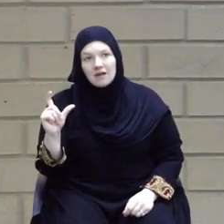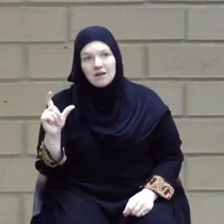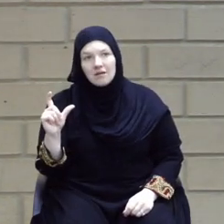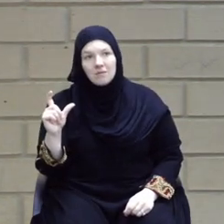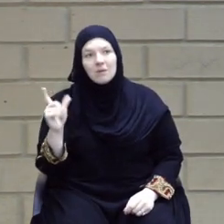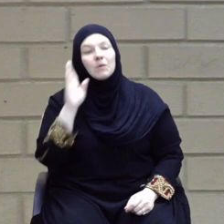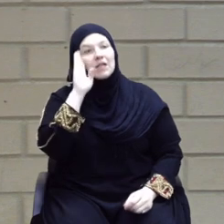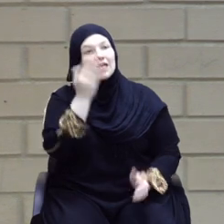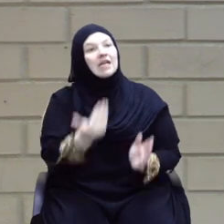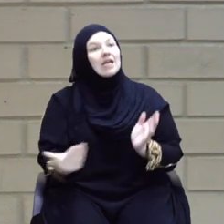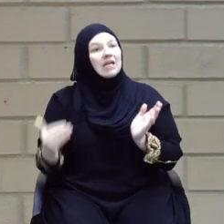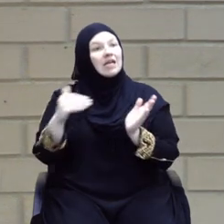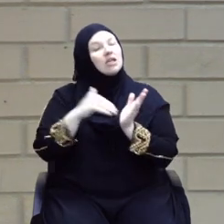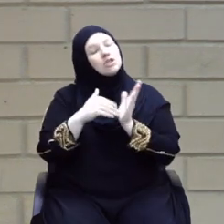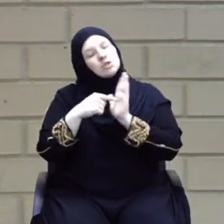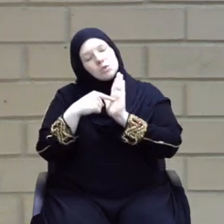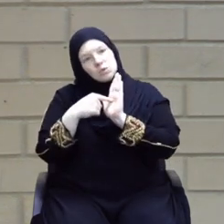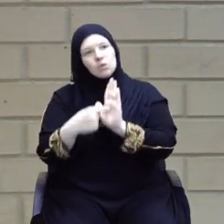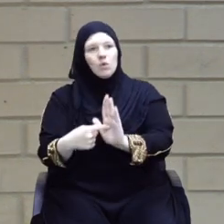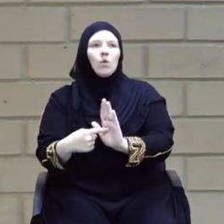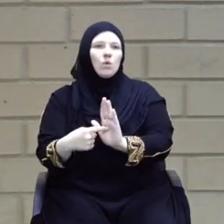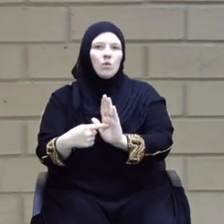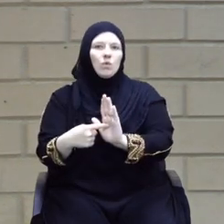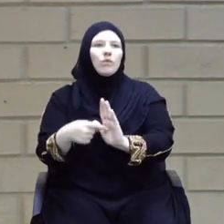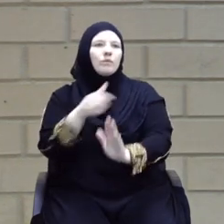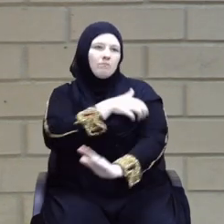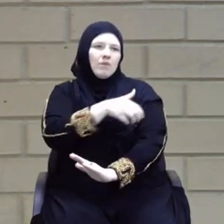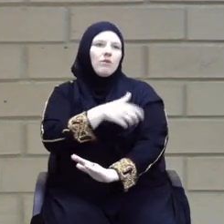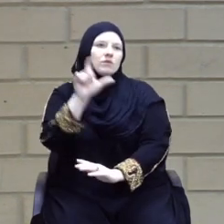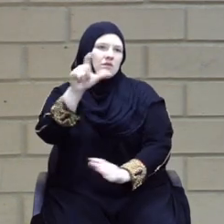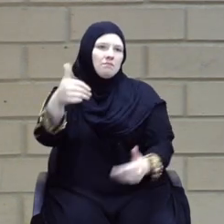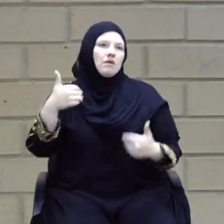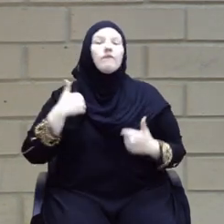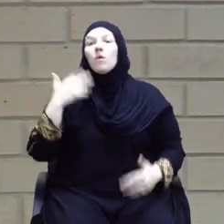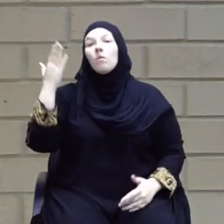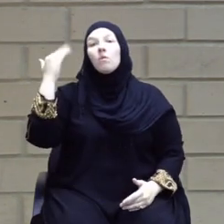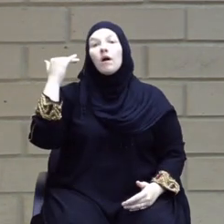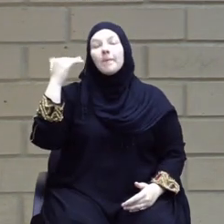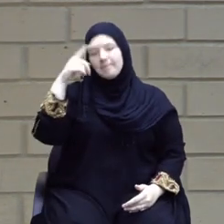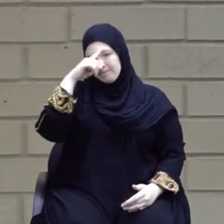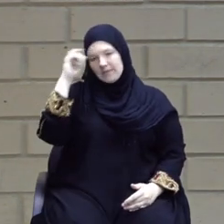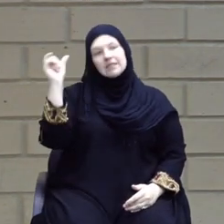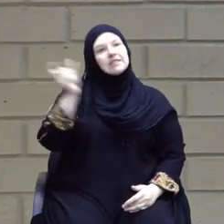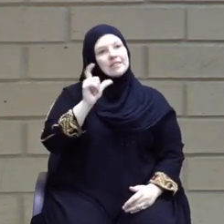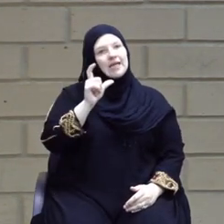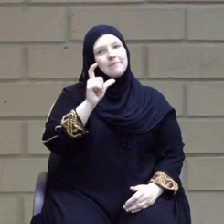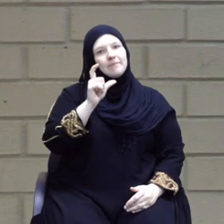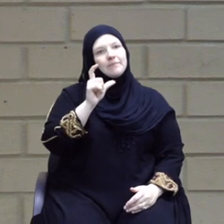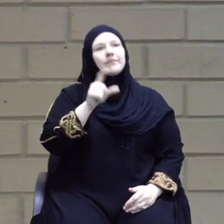will again, inshallah, be empowered. You know why? Because Islam is the religion of justice.